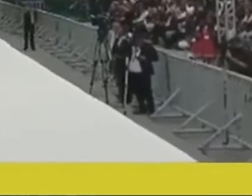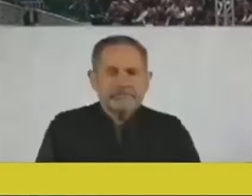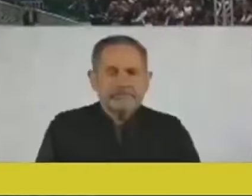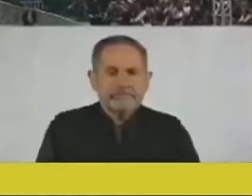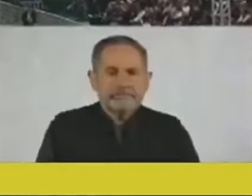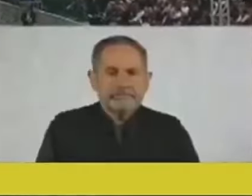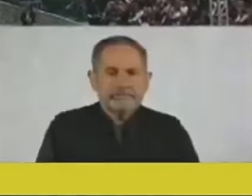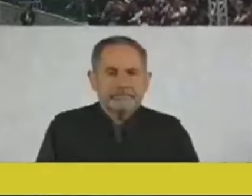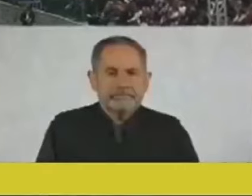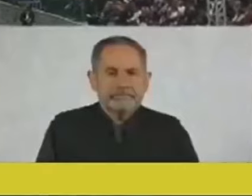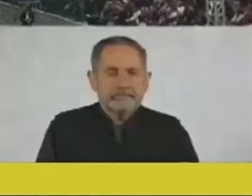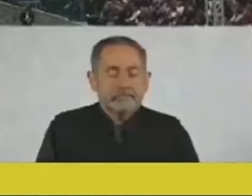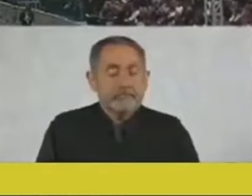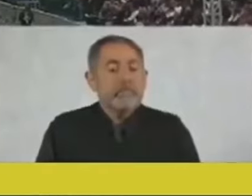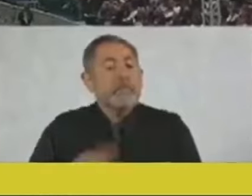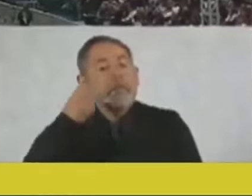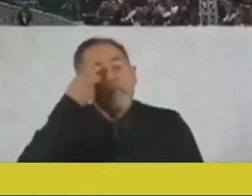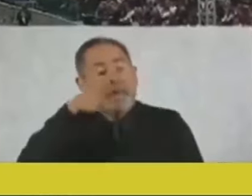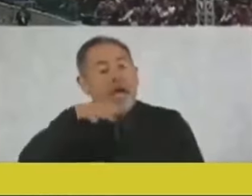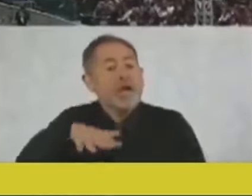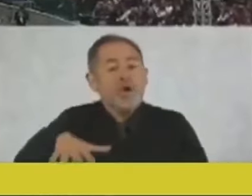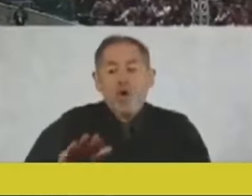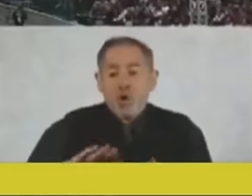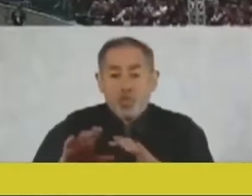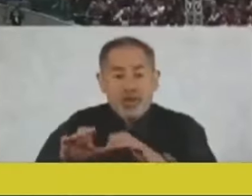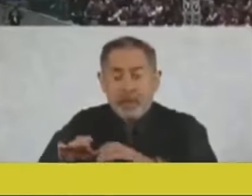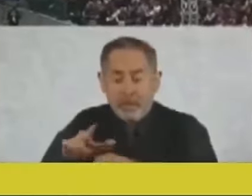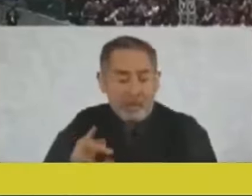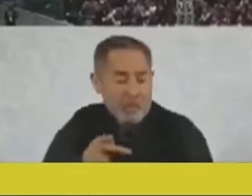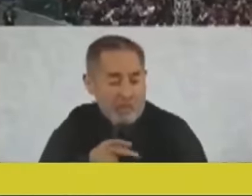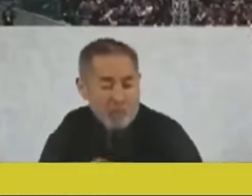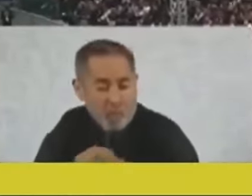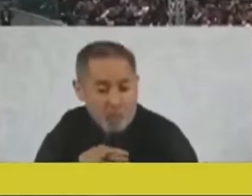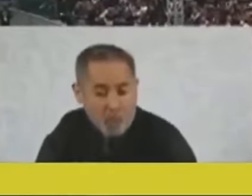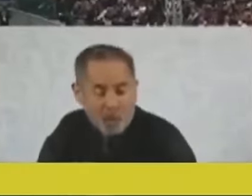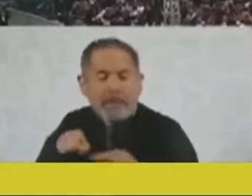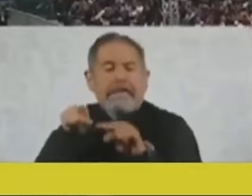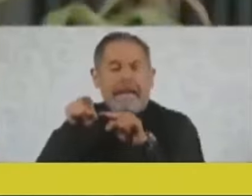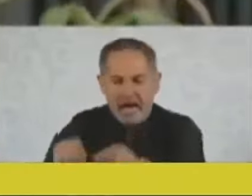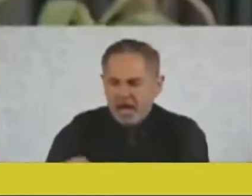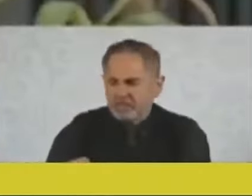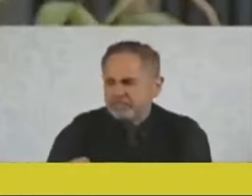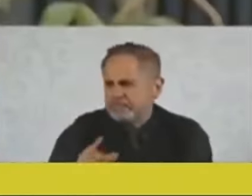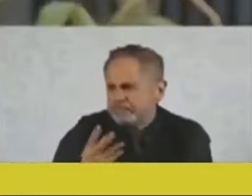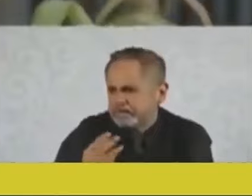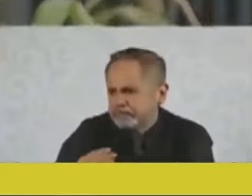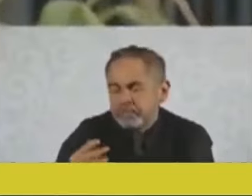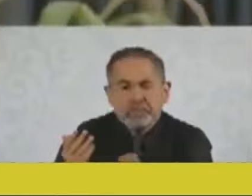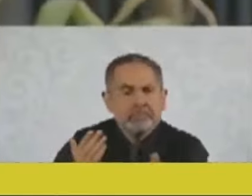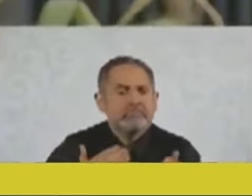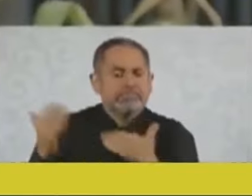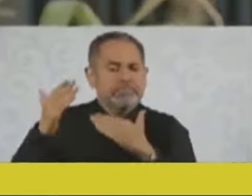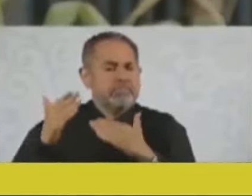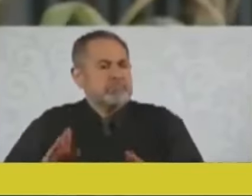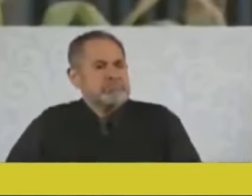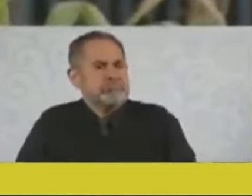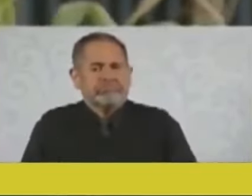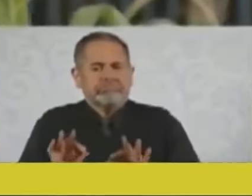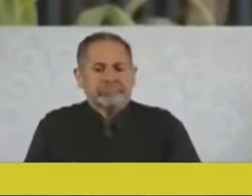Guerrero, Oaxaca, and the state of Mexico, so that the poorest communities have development and